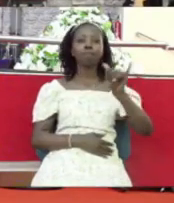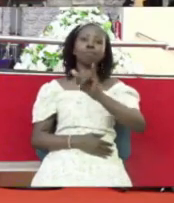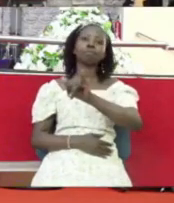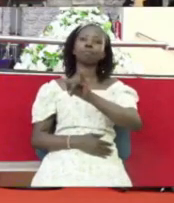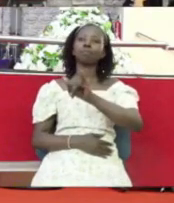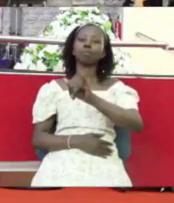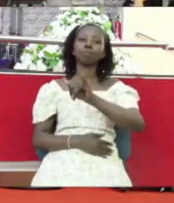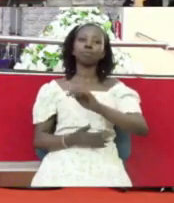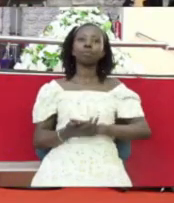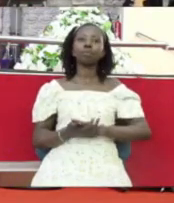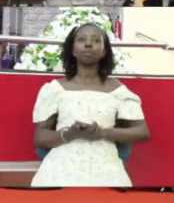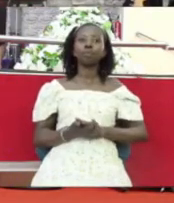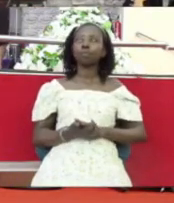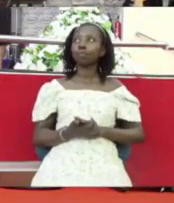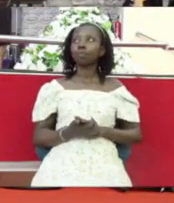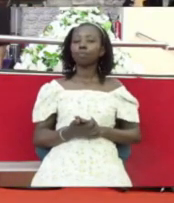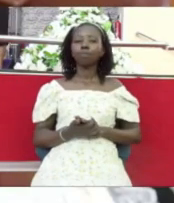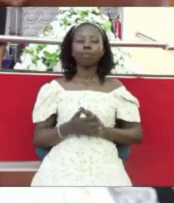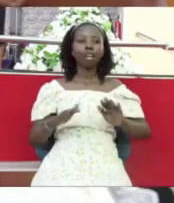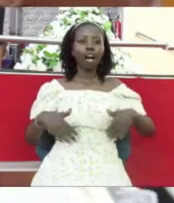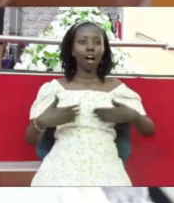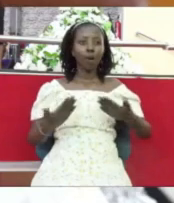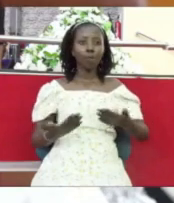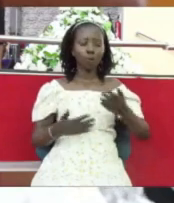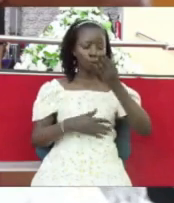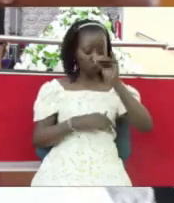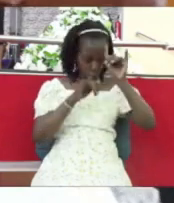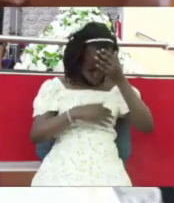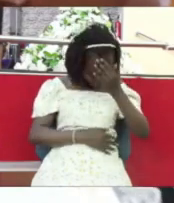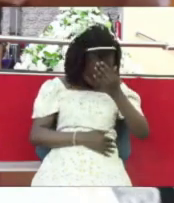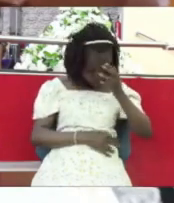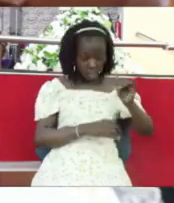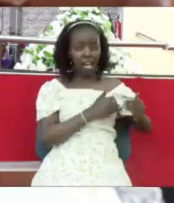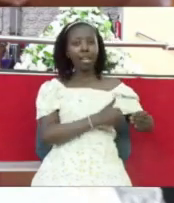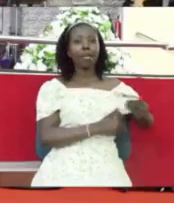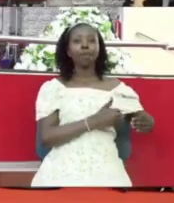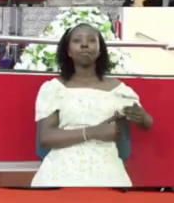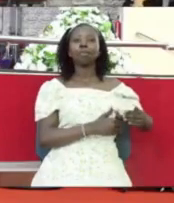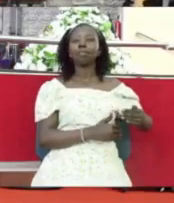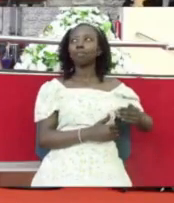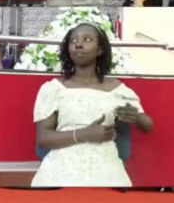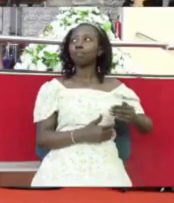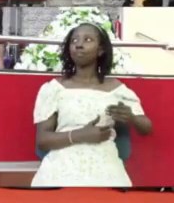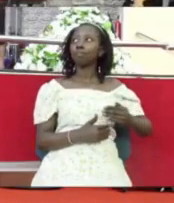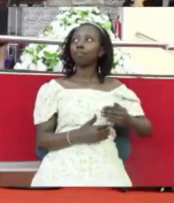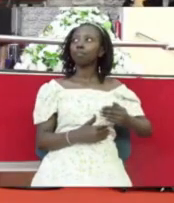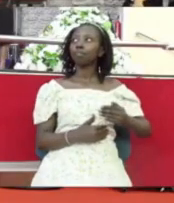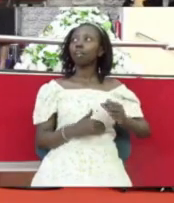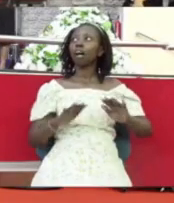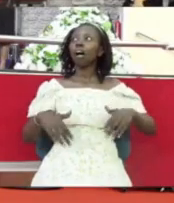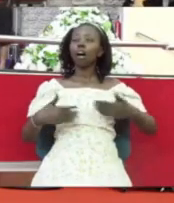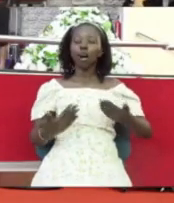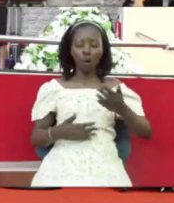vile tunawaheshimu. How we honor our neighbors. Vile tunaheshimu majirani zetu. How we honor the people in